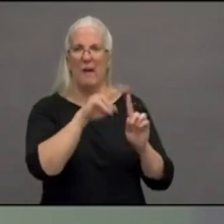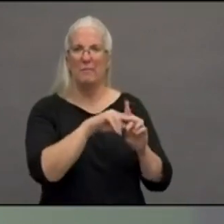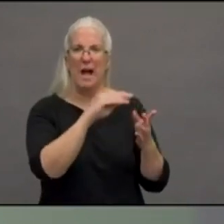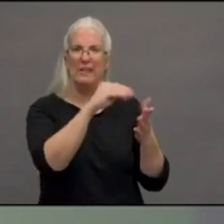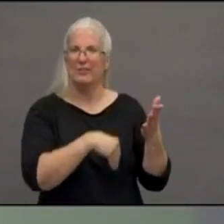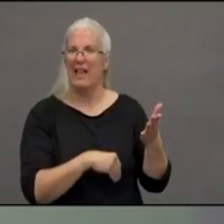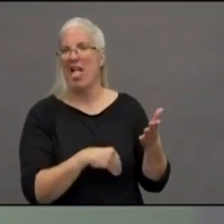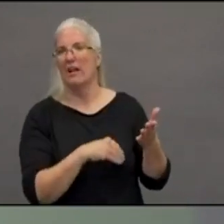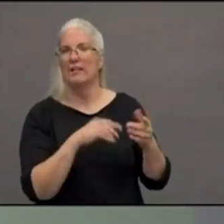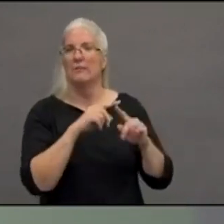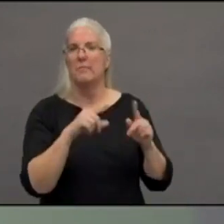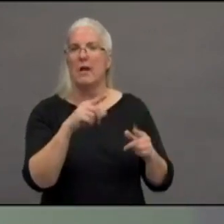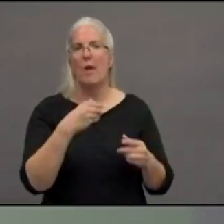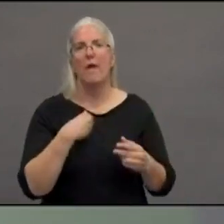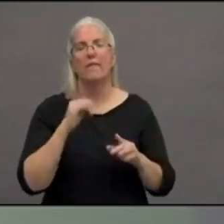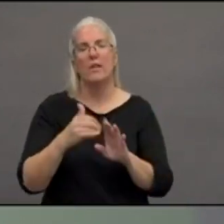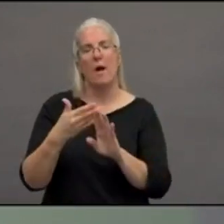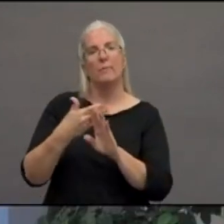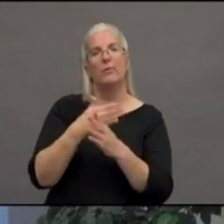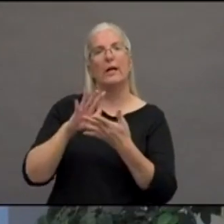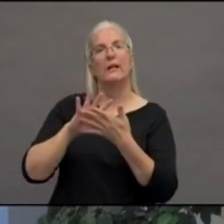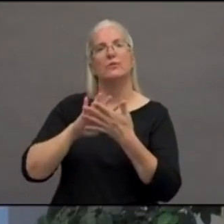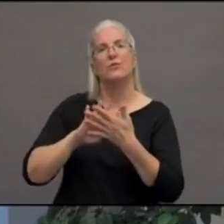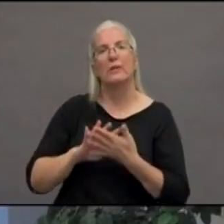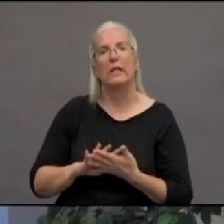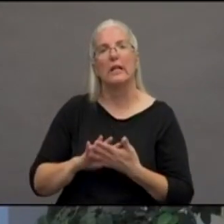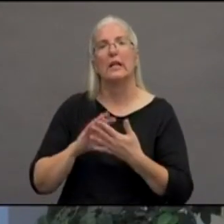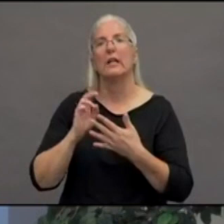You can put in your information, figure out for yourself if you